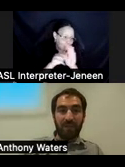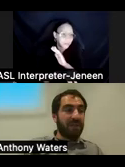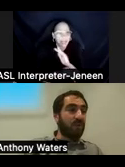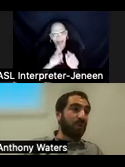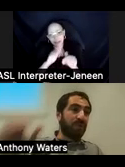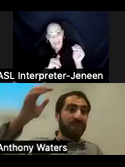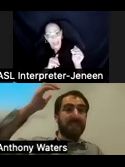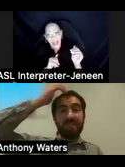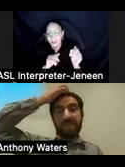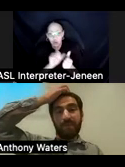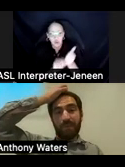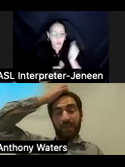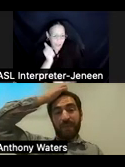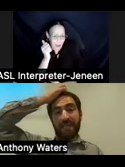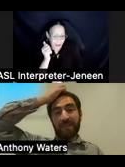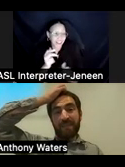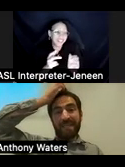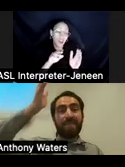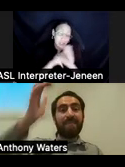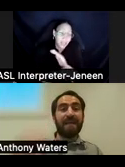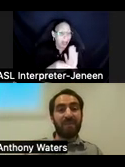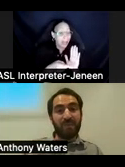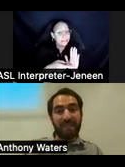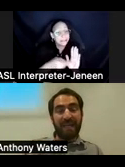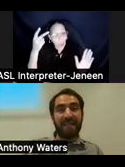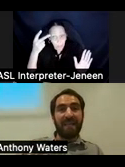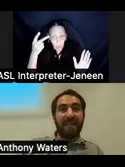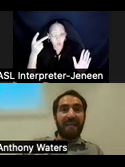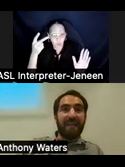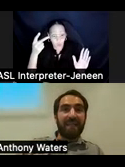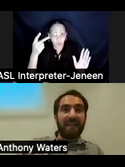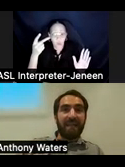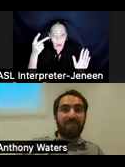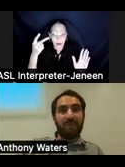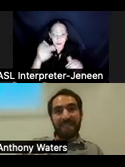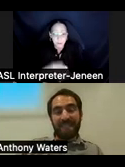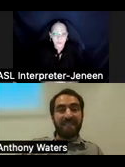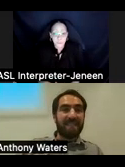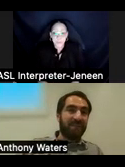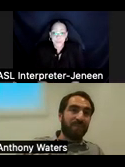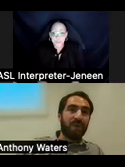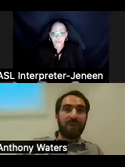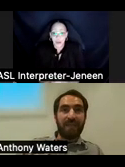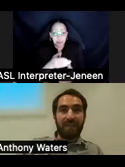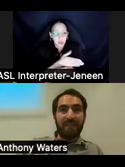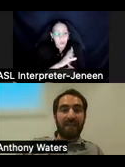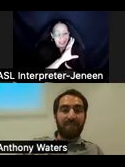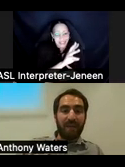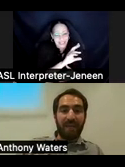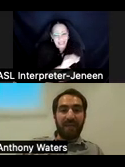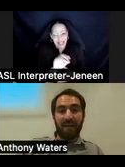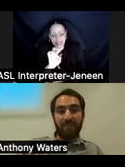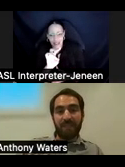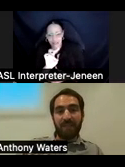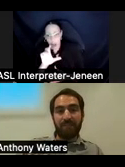double. So over 13 people per 100,000 died by suicide, and between 6 and 7 per 100,000 died